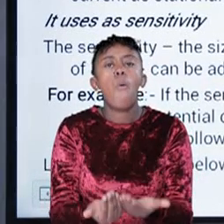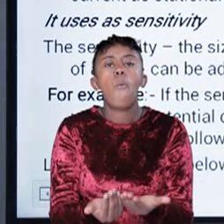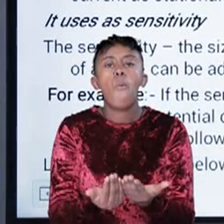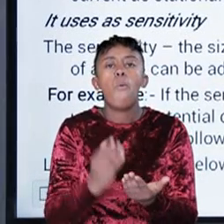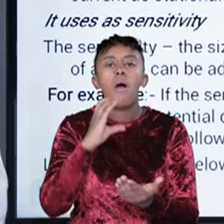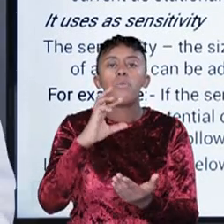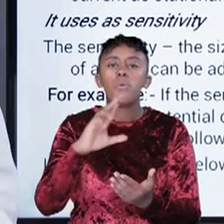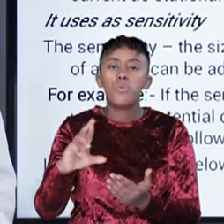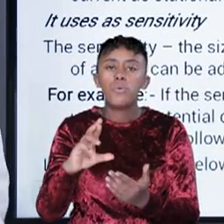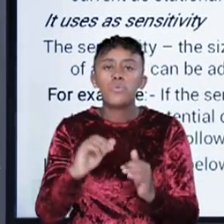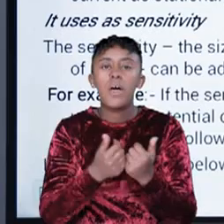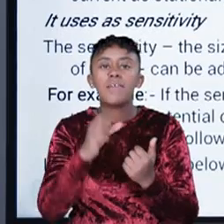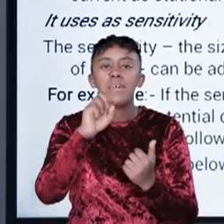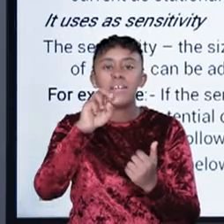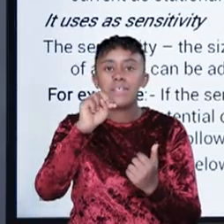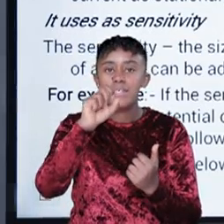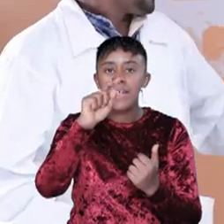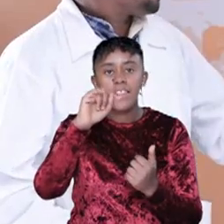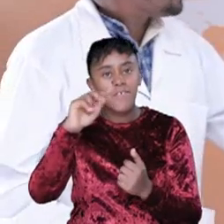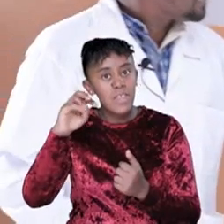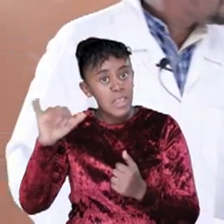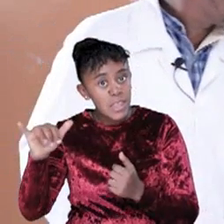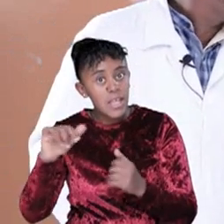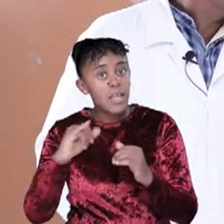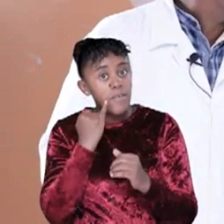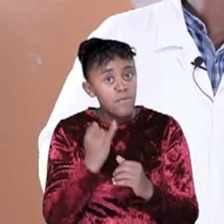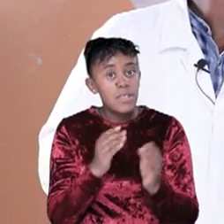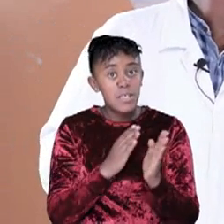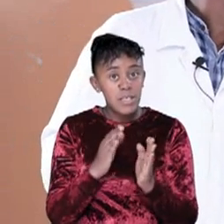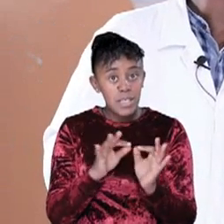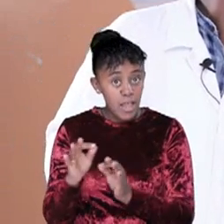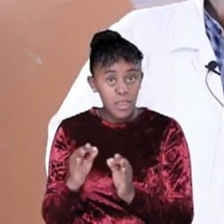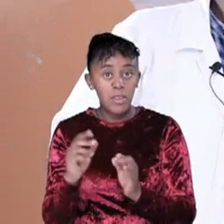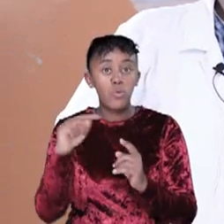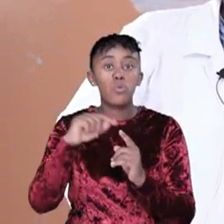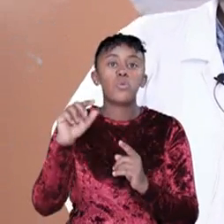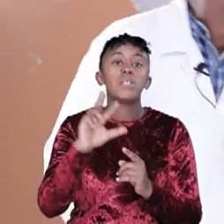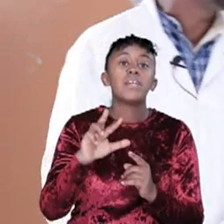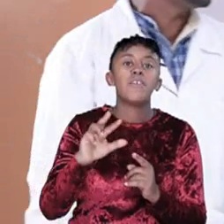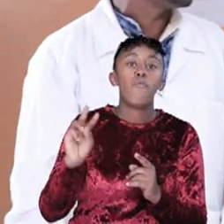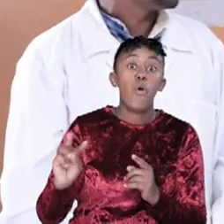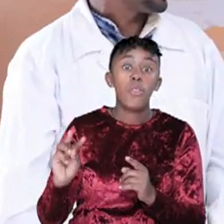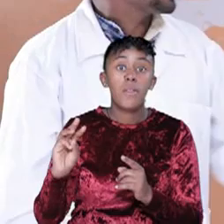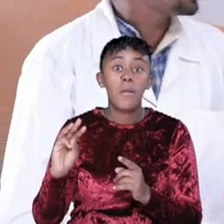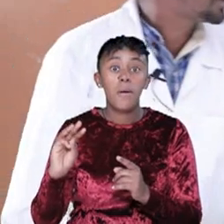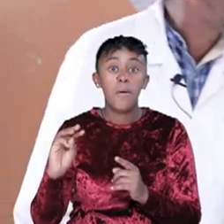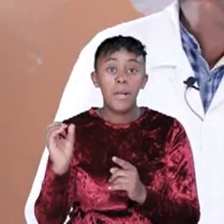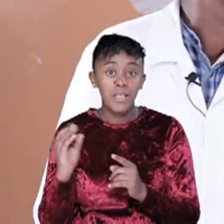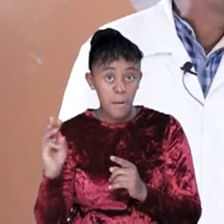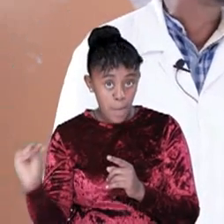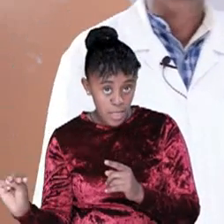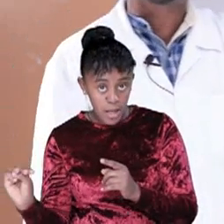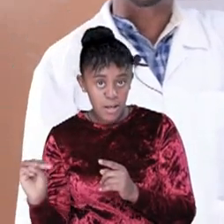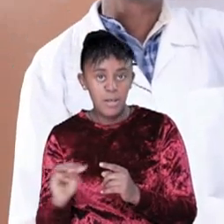how cathode ray used as sensitivity. If the sensitivity is set to 3 volt per centimeter and the